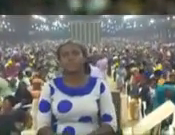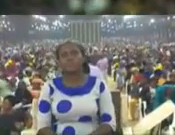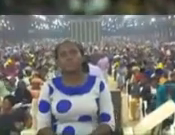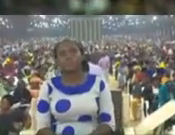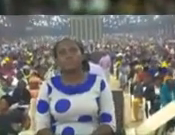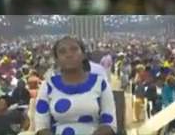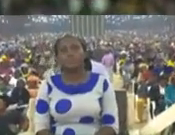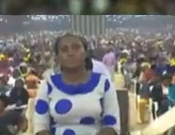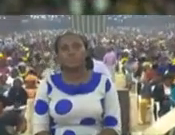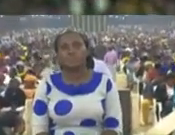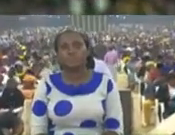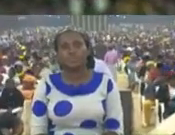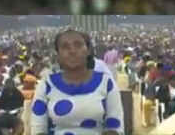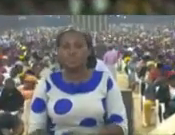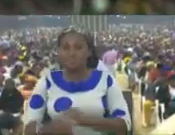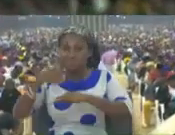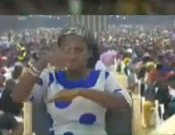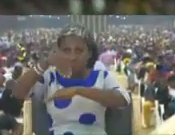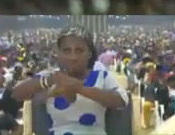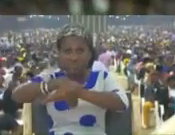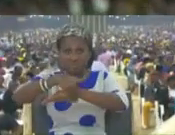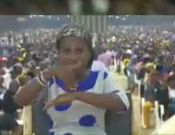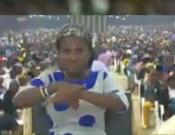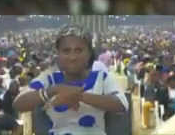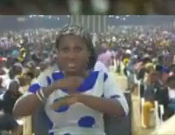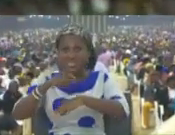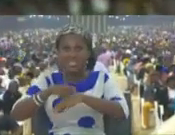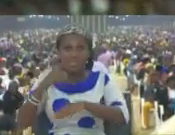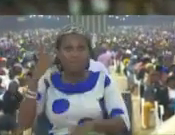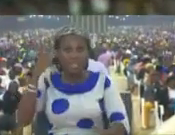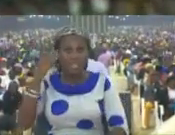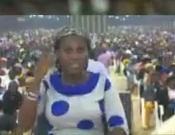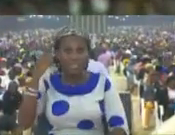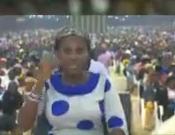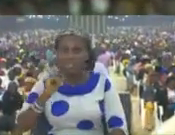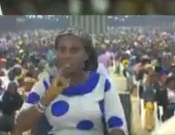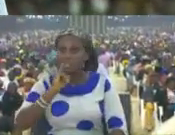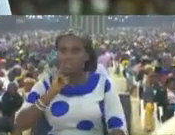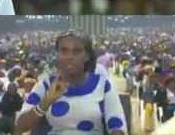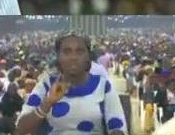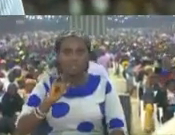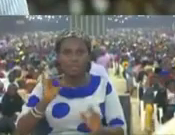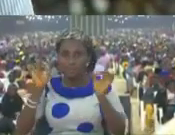the nighttime experience, it's a terrible thing.